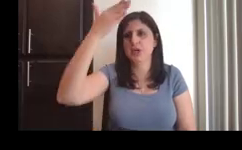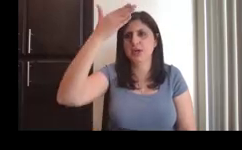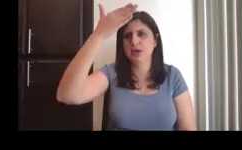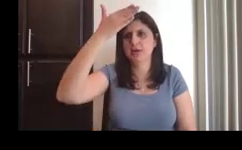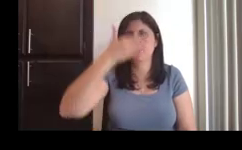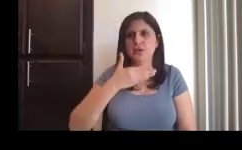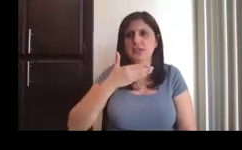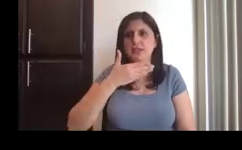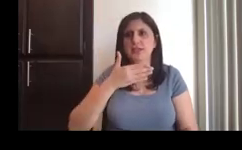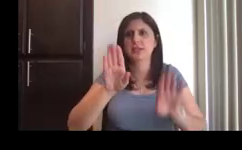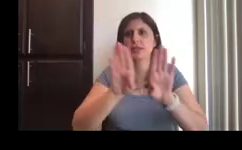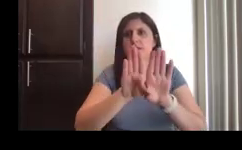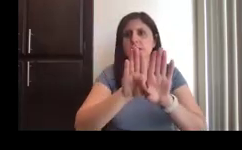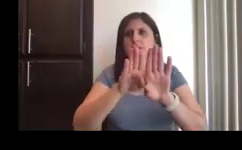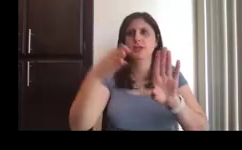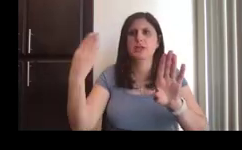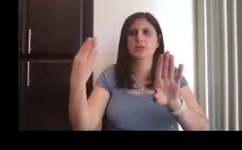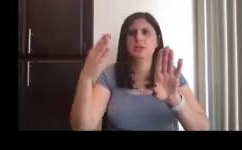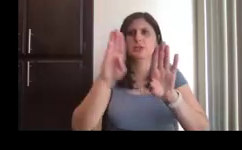Front door. Front